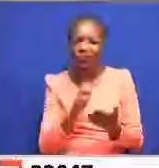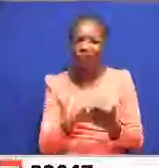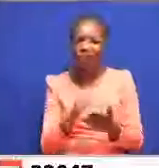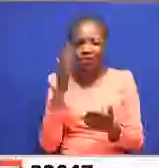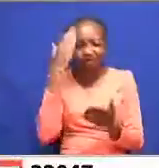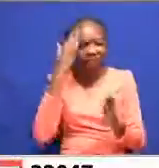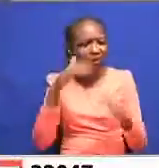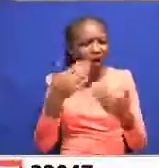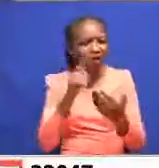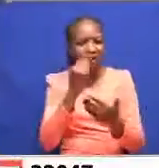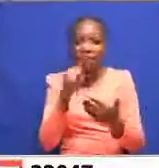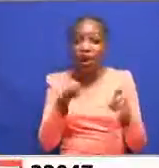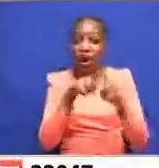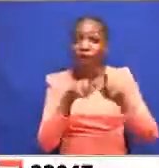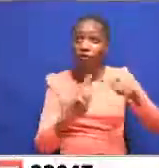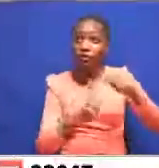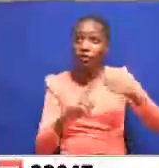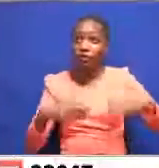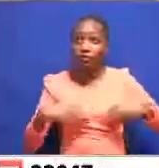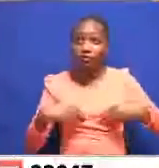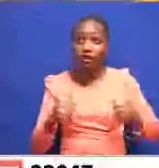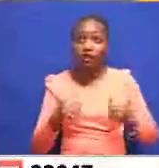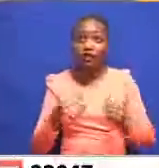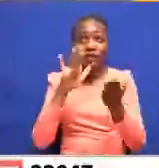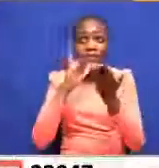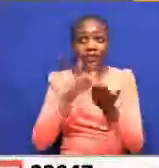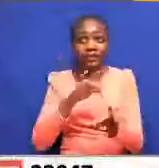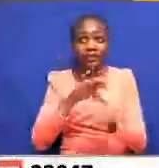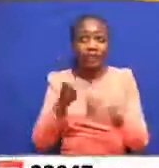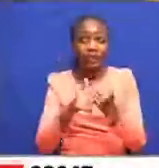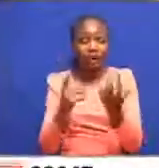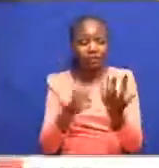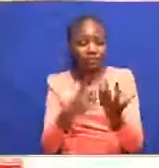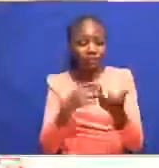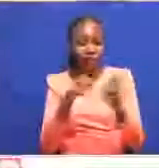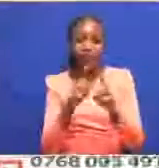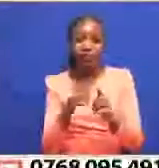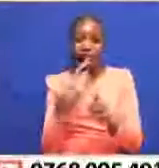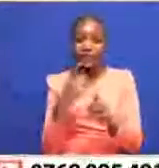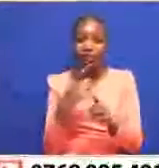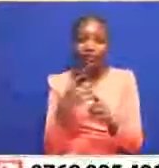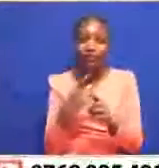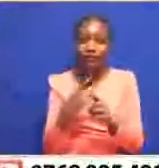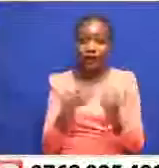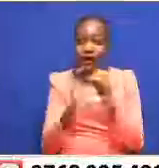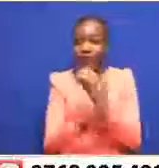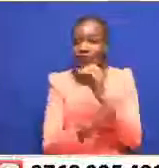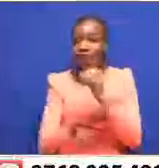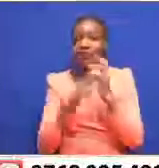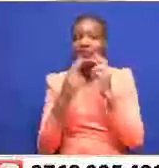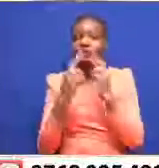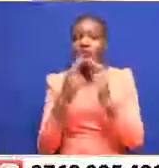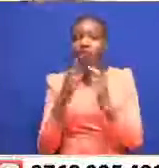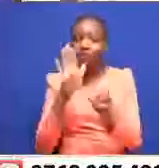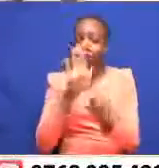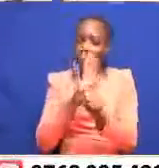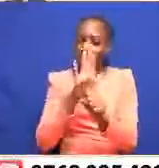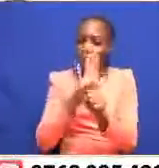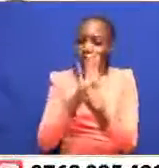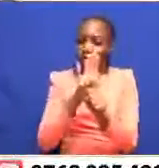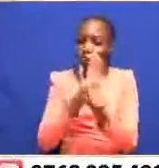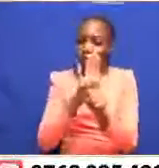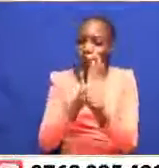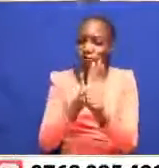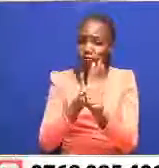know? Wizara afya imejitokeza kutilia shaka takwimu hizo ikisema kuwa licha nchi kurekodi ongezeko la uovu wa dhulma